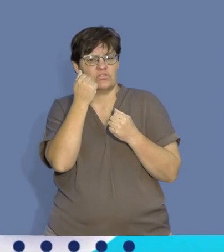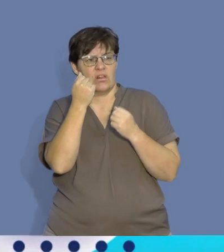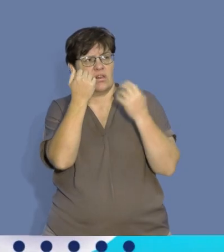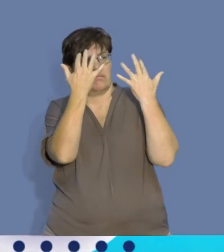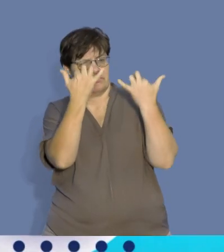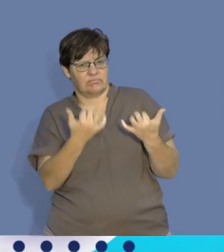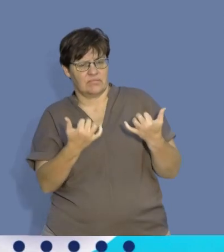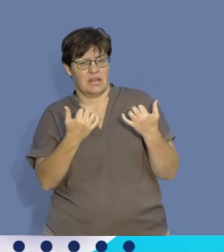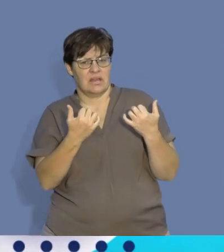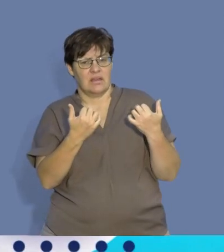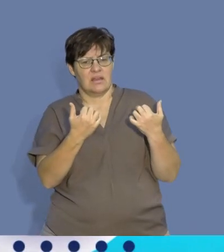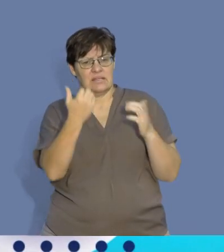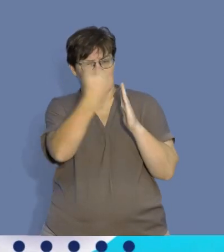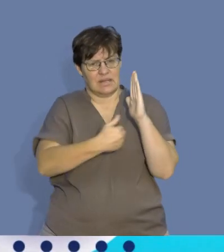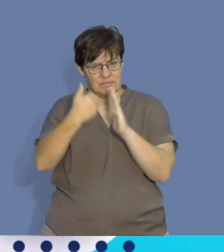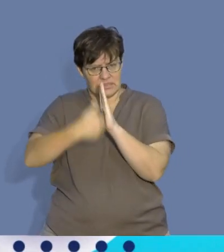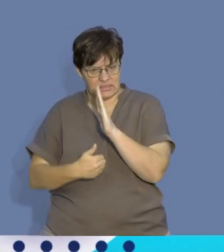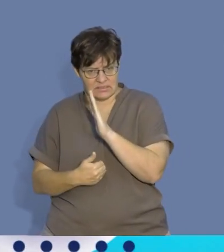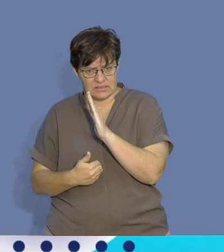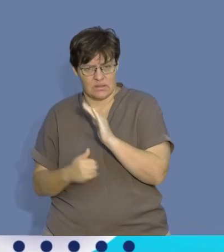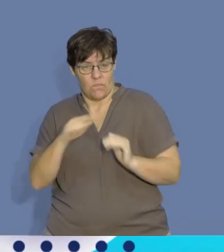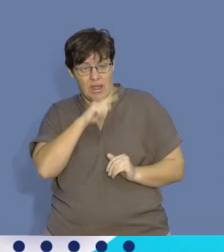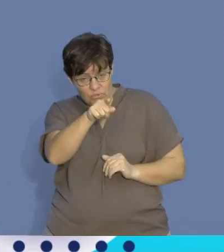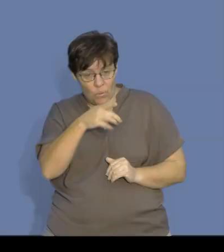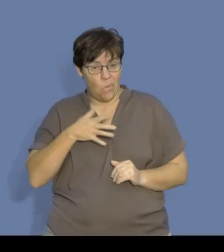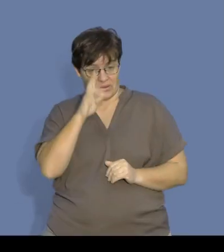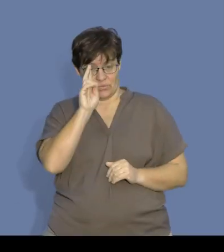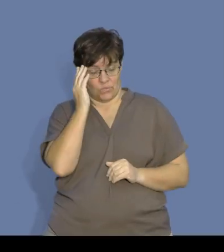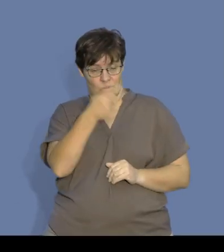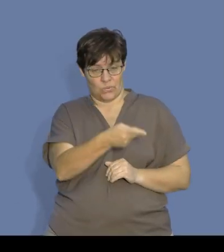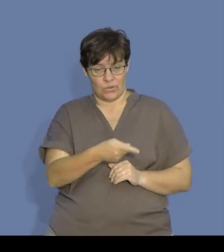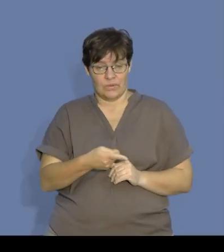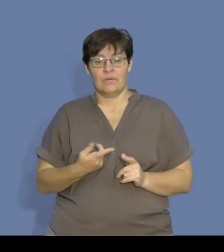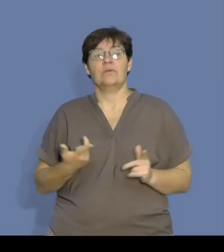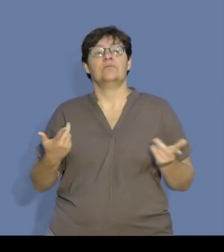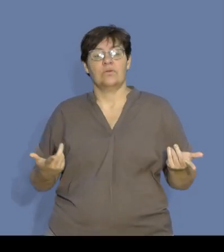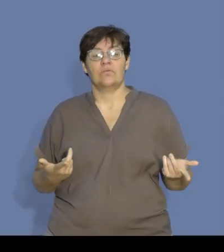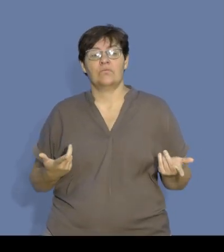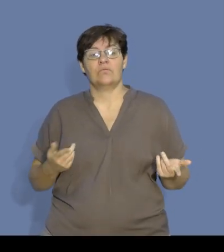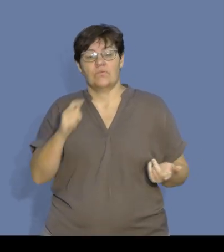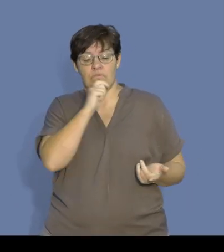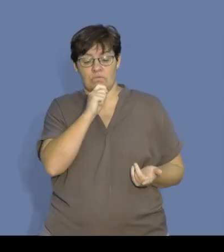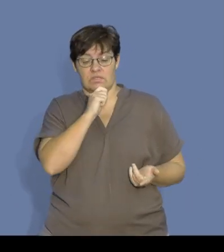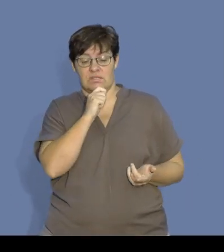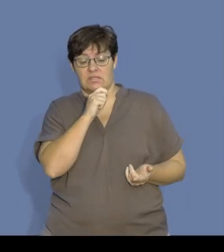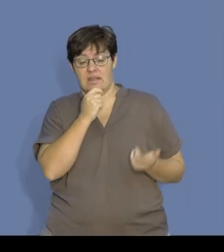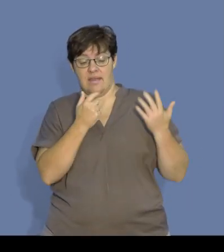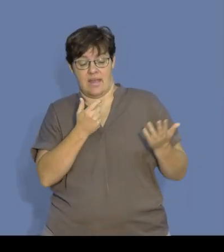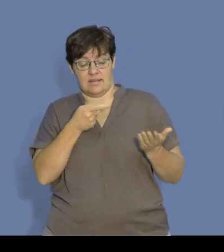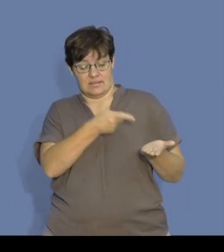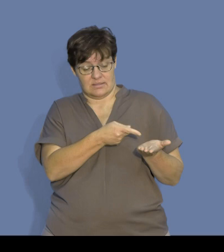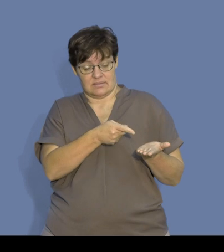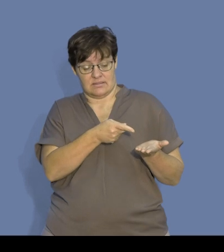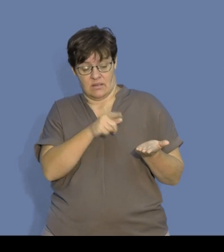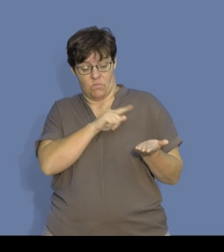statements? Because that's what you are interested in. So at the beginning of the year, right, remember consumables on hand, because it should